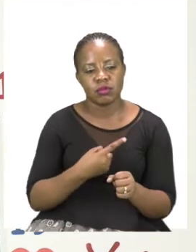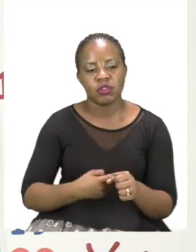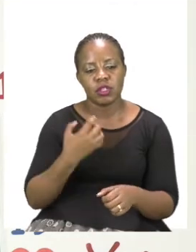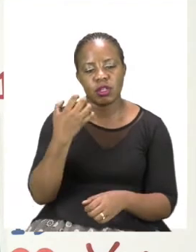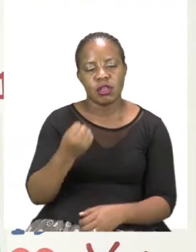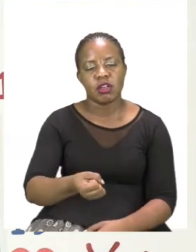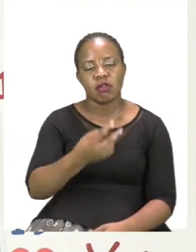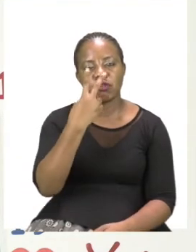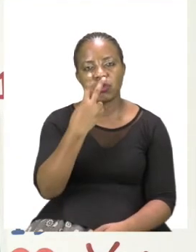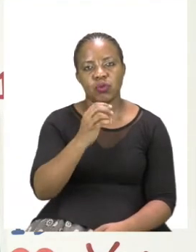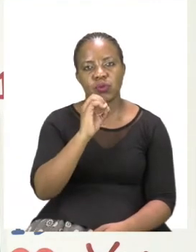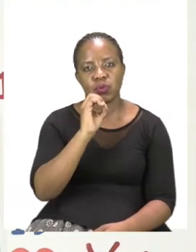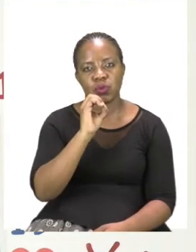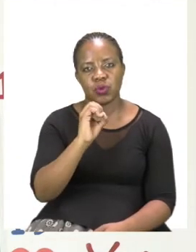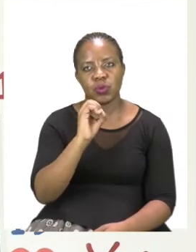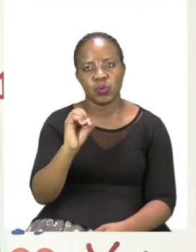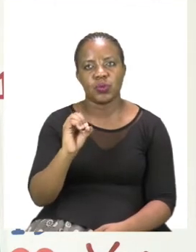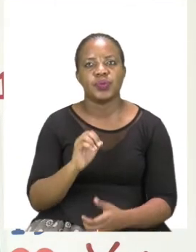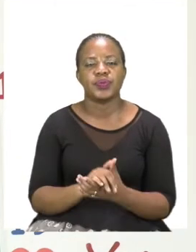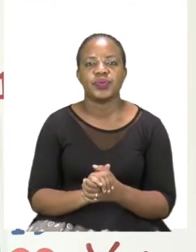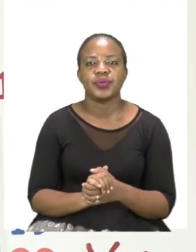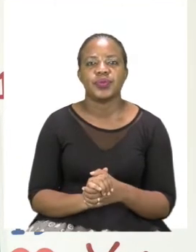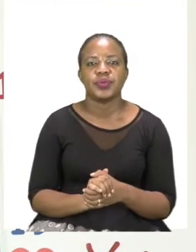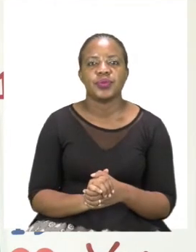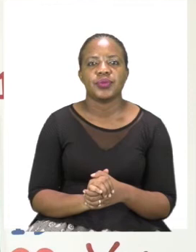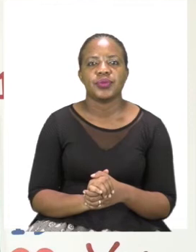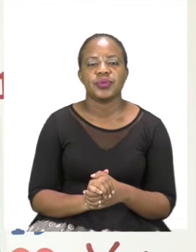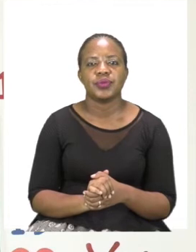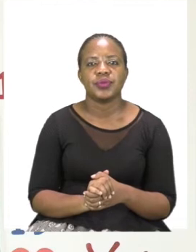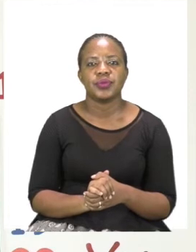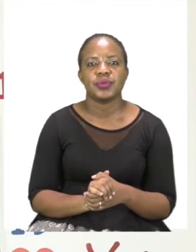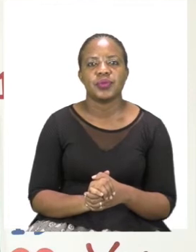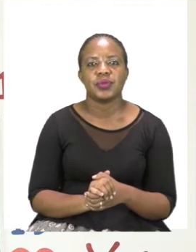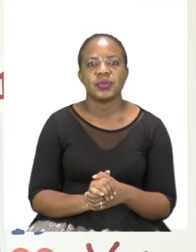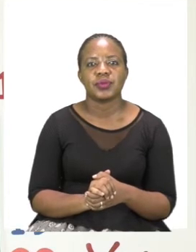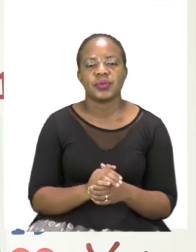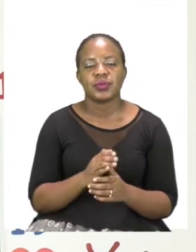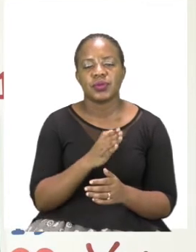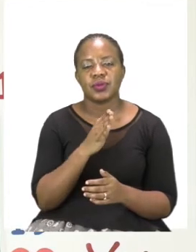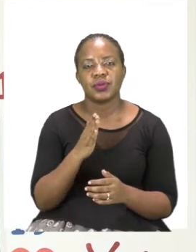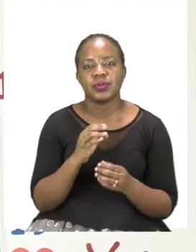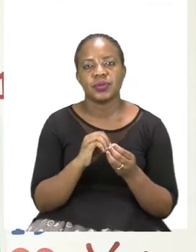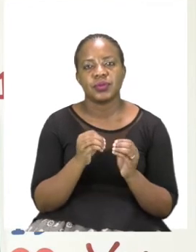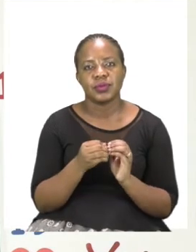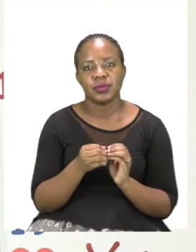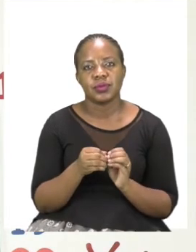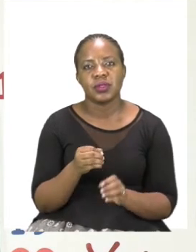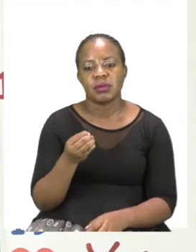is 7. So we are going to take our 7 and we are going to write